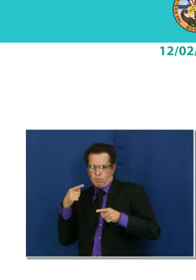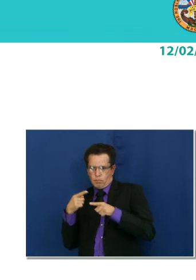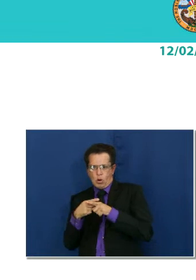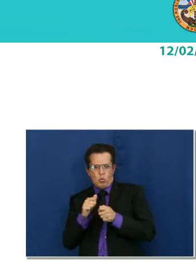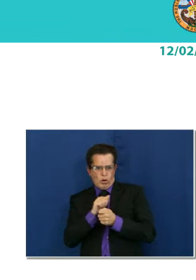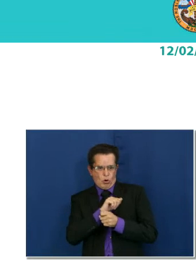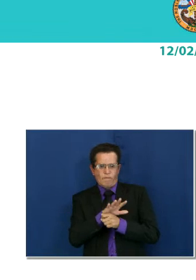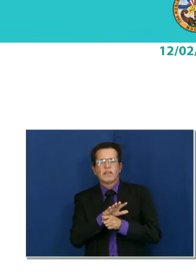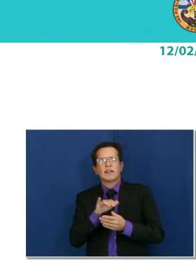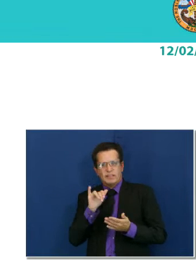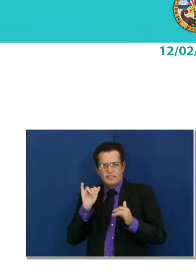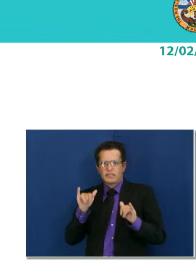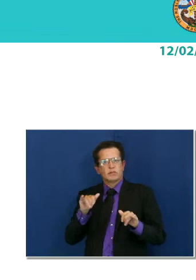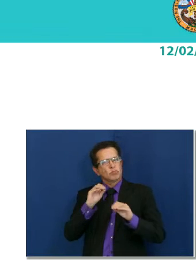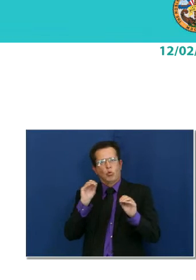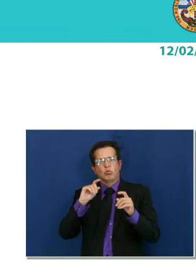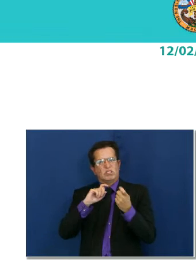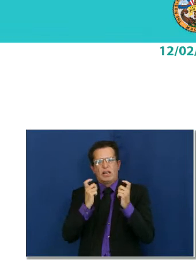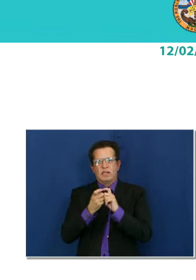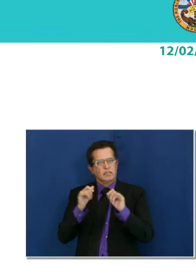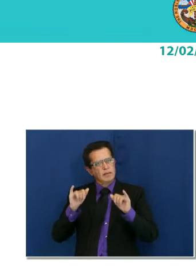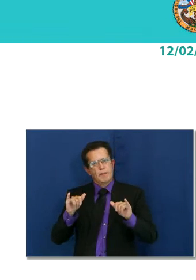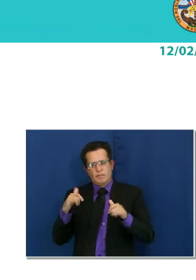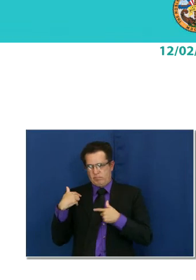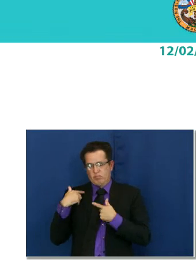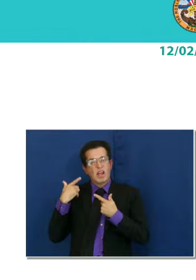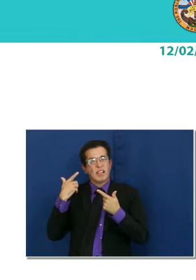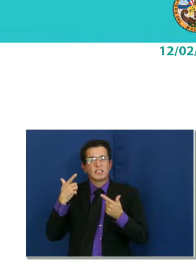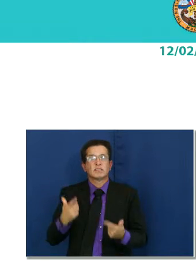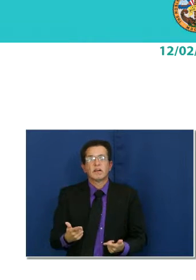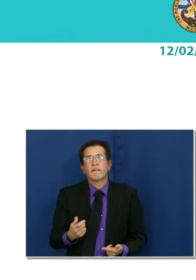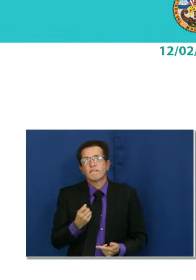also unchanged over the past few months.